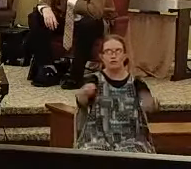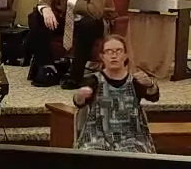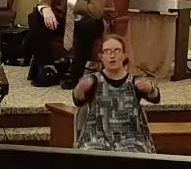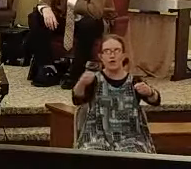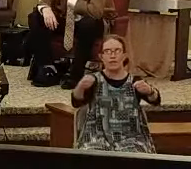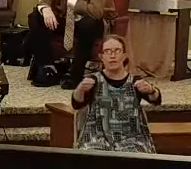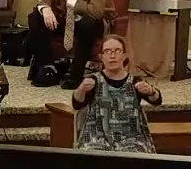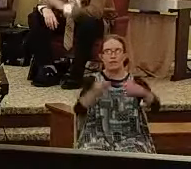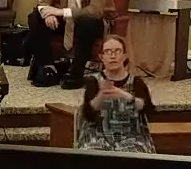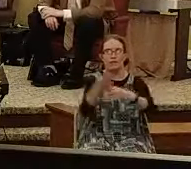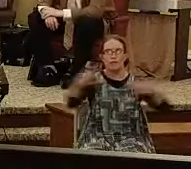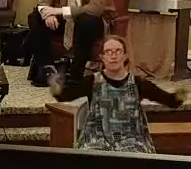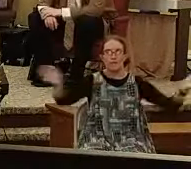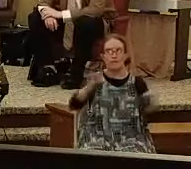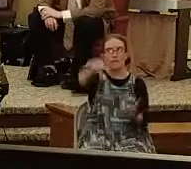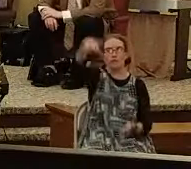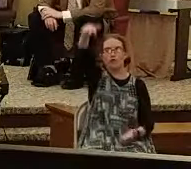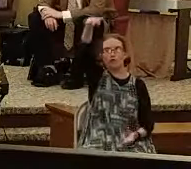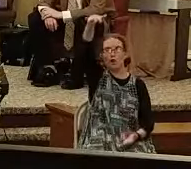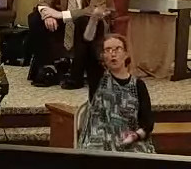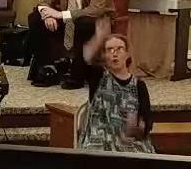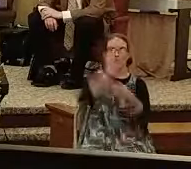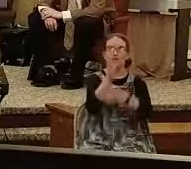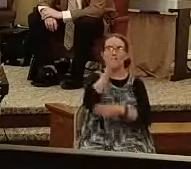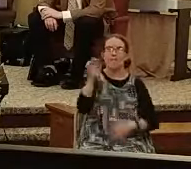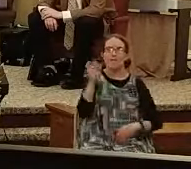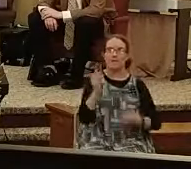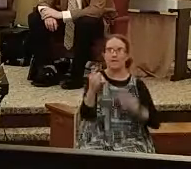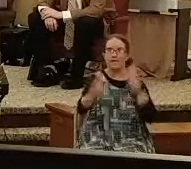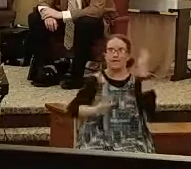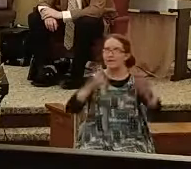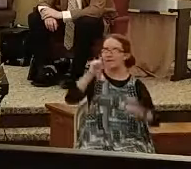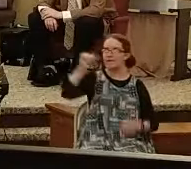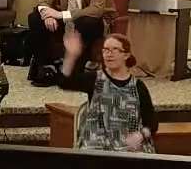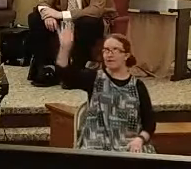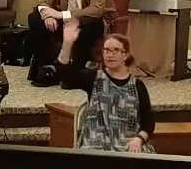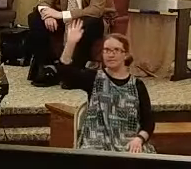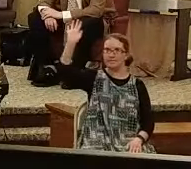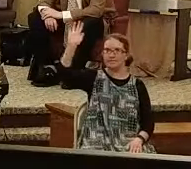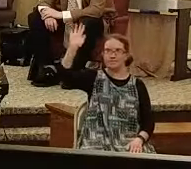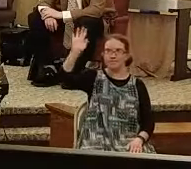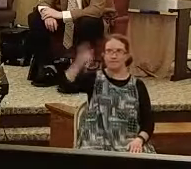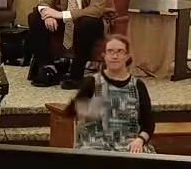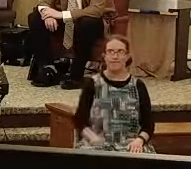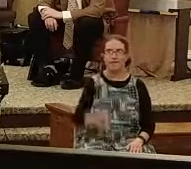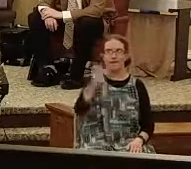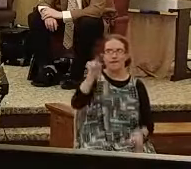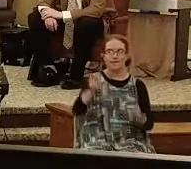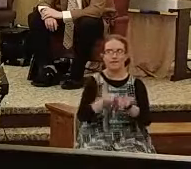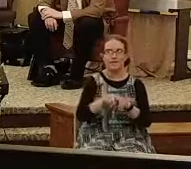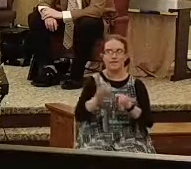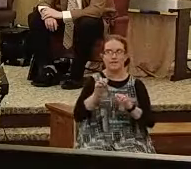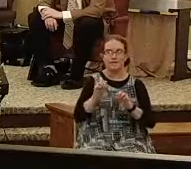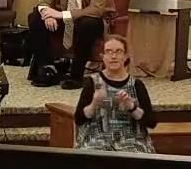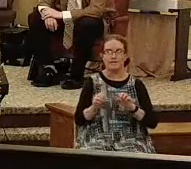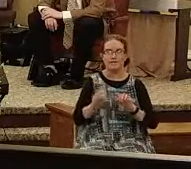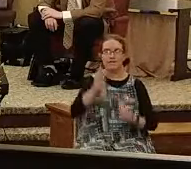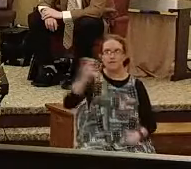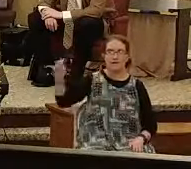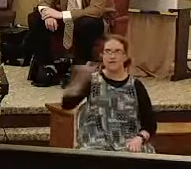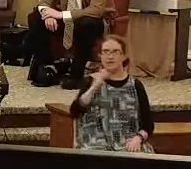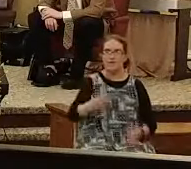through these big, tall pine trees. Anybody ever been to Louisiana? Amen. Louisiana is like East Texas. We have these